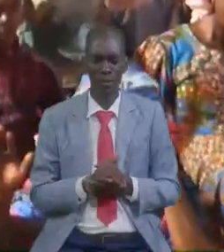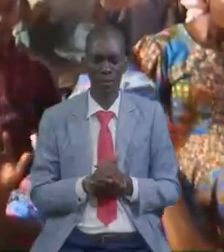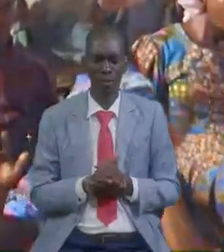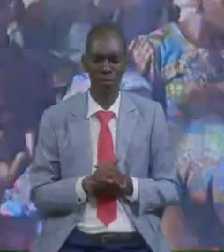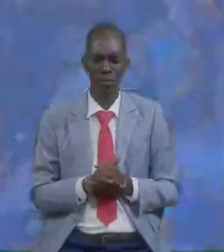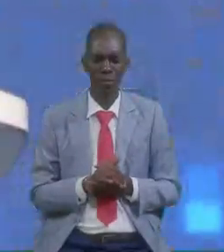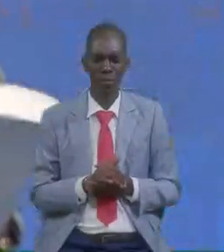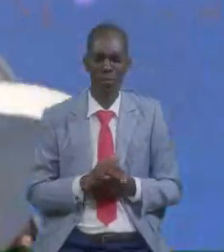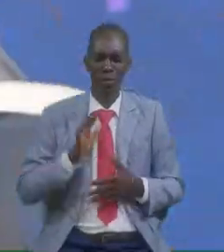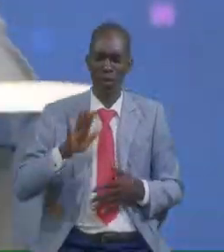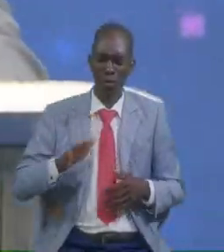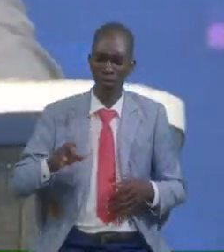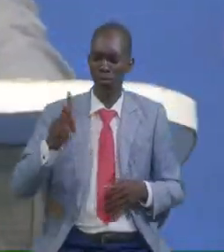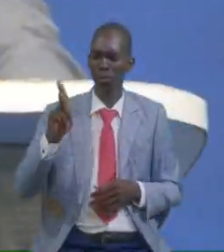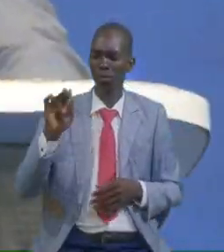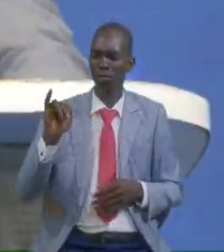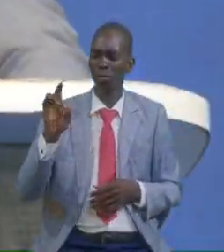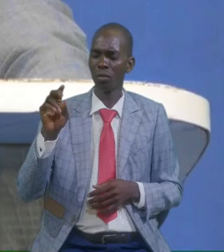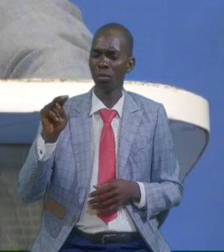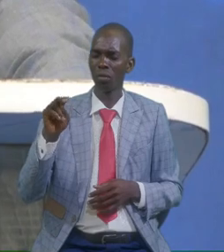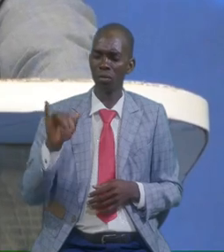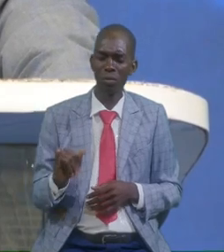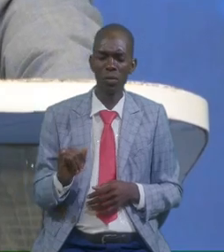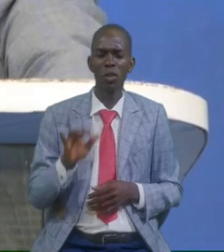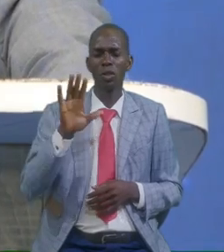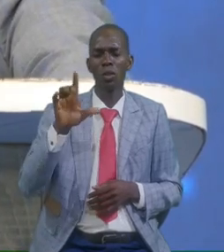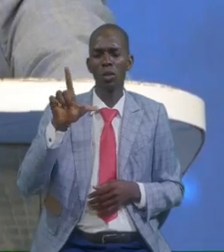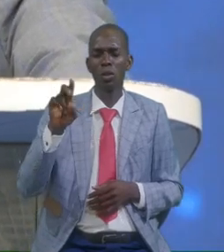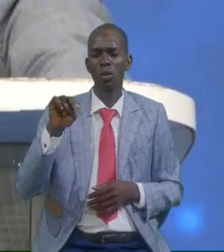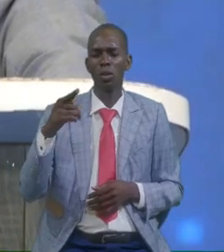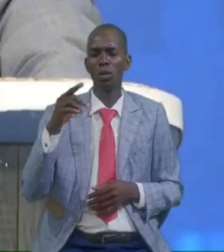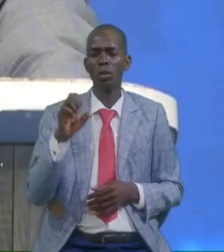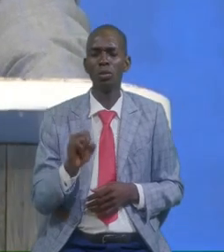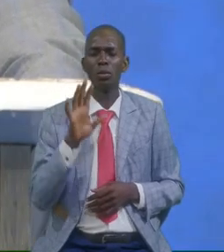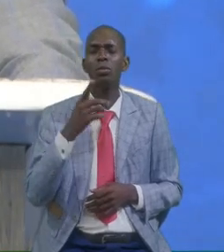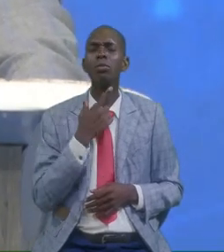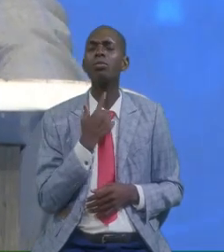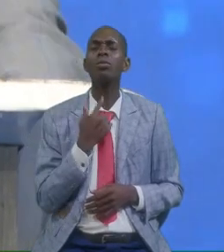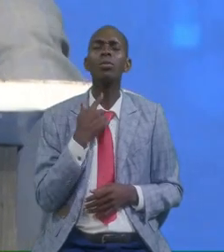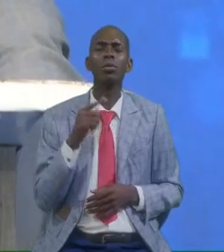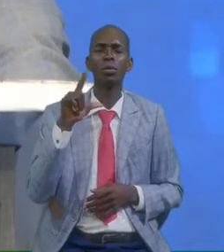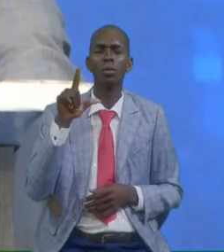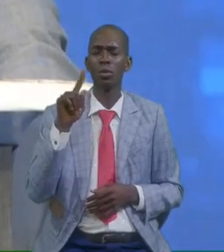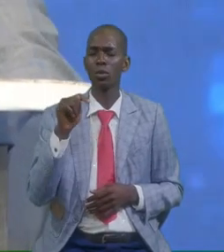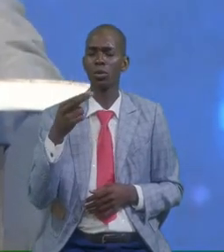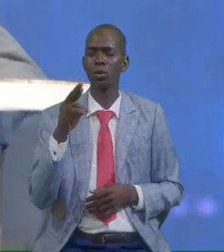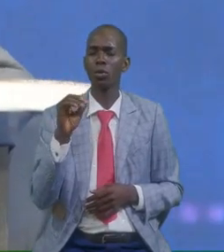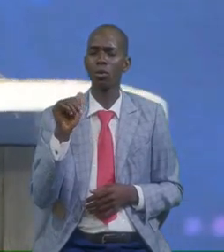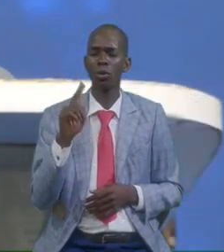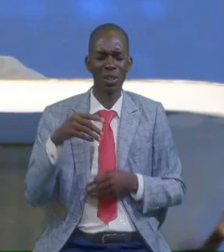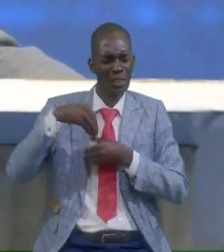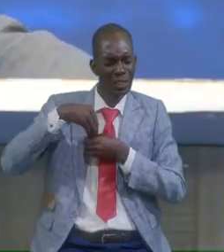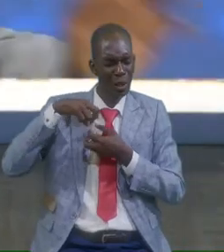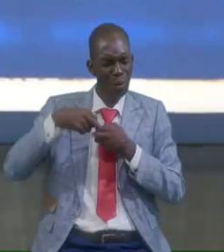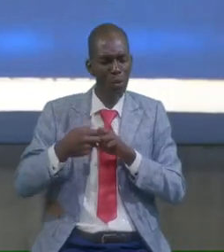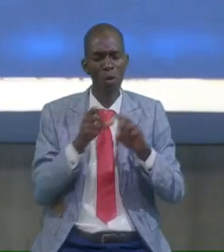Your kidney, your lungs, your throat, internal problem, Lord, I pray,